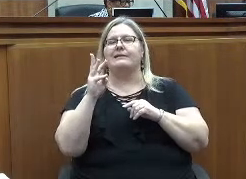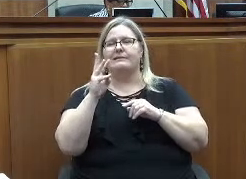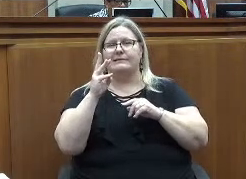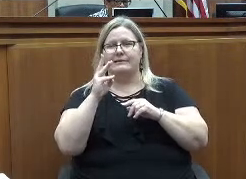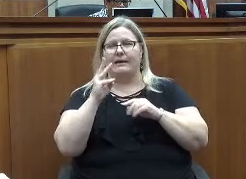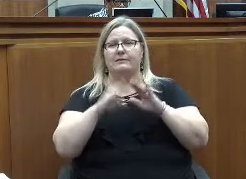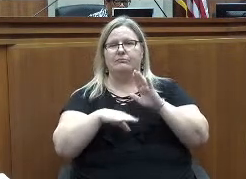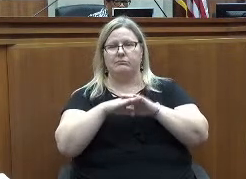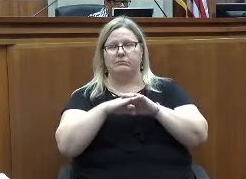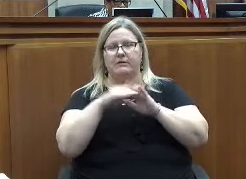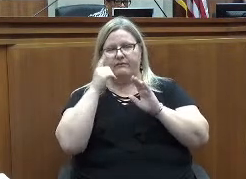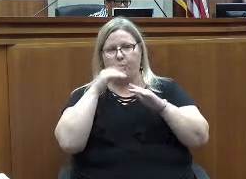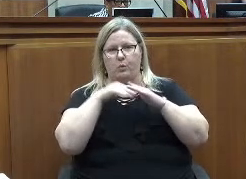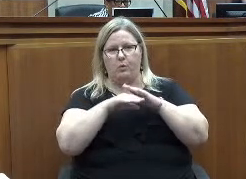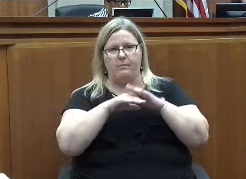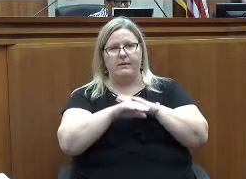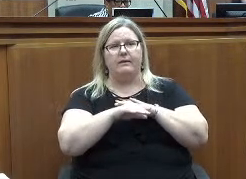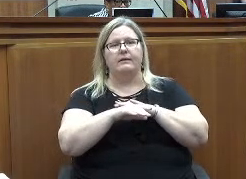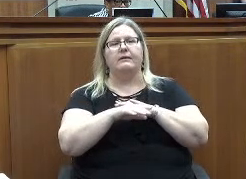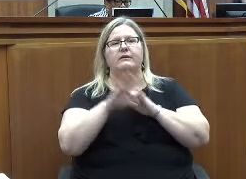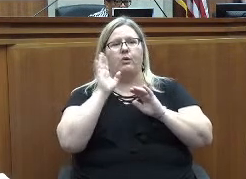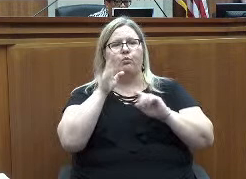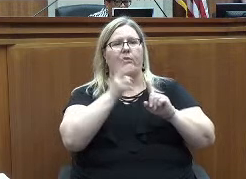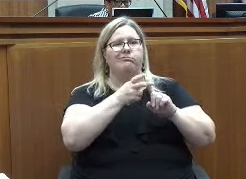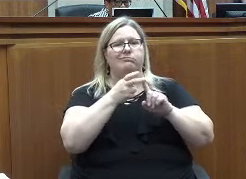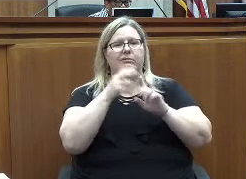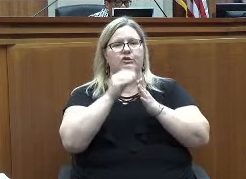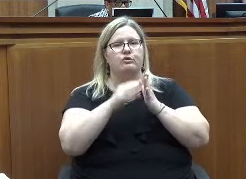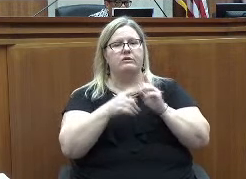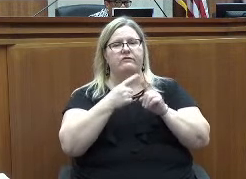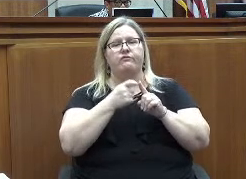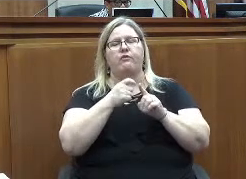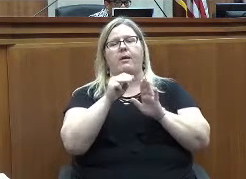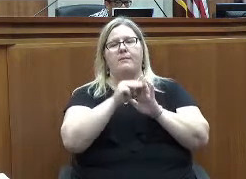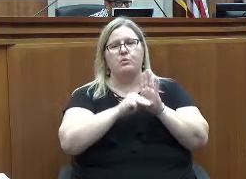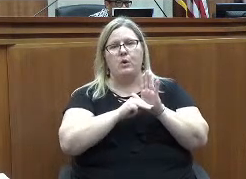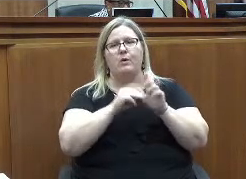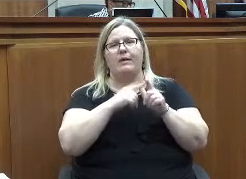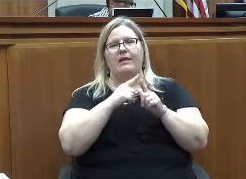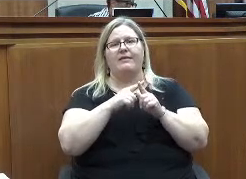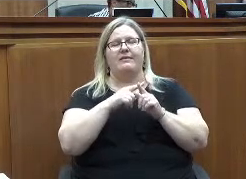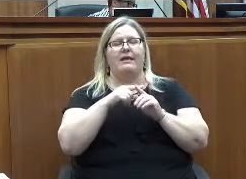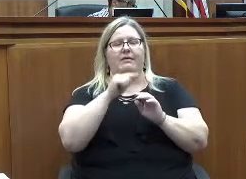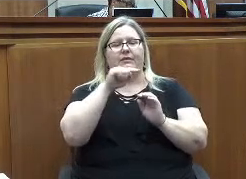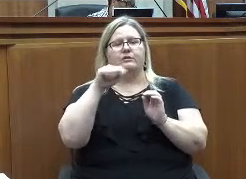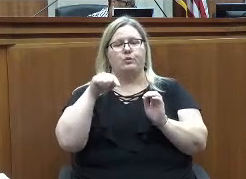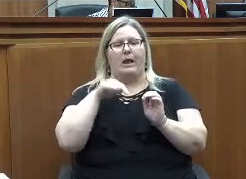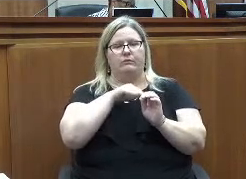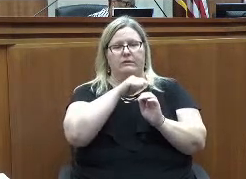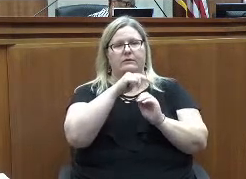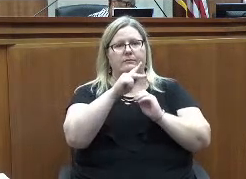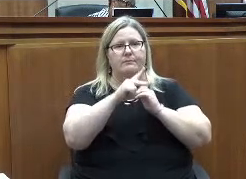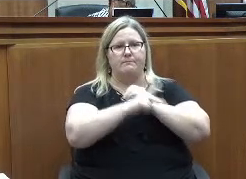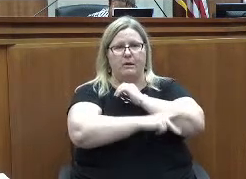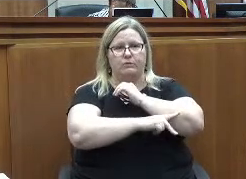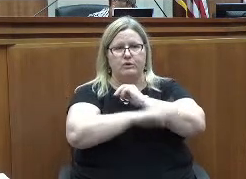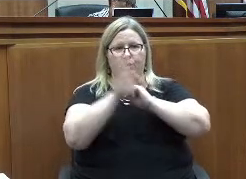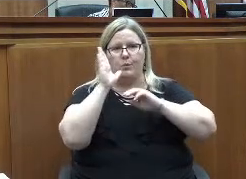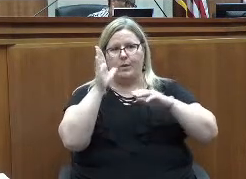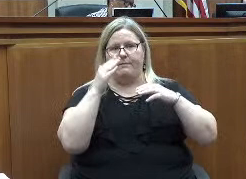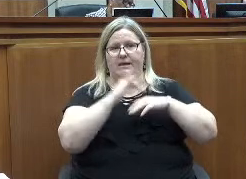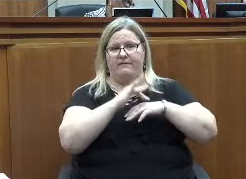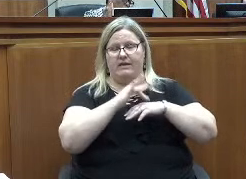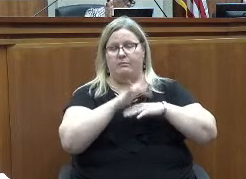will primarily draw its students from the Monroe City area and the 7 surrounding parishes. We will remain available as a